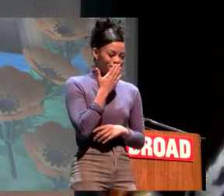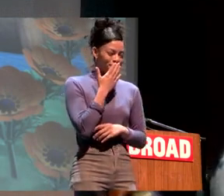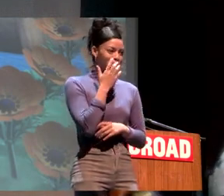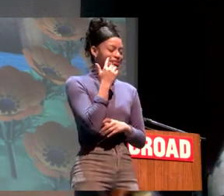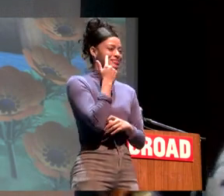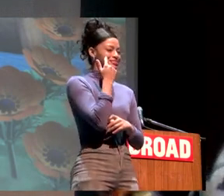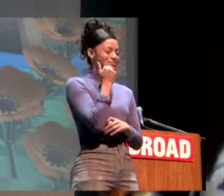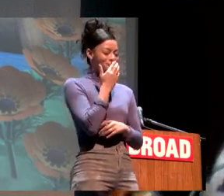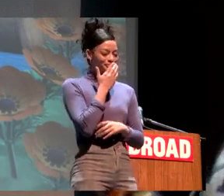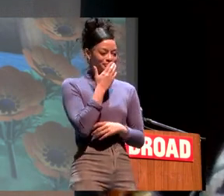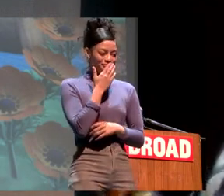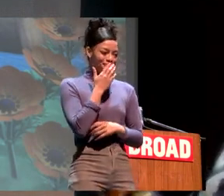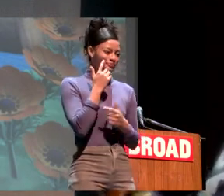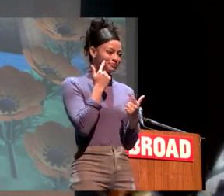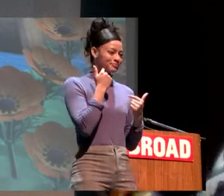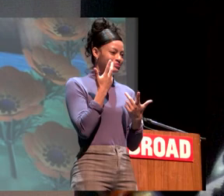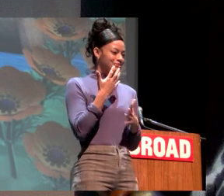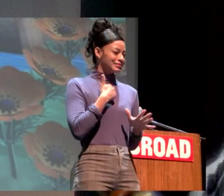I'm sorry about,